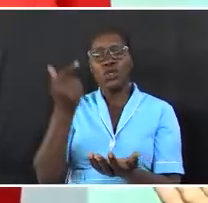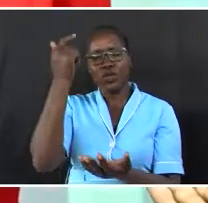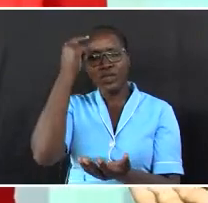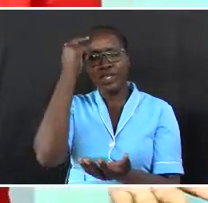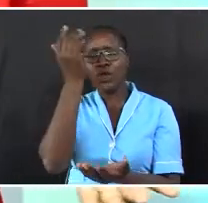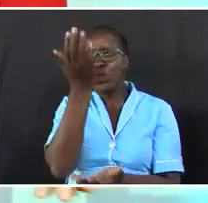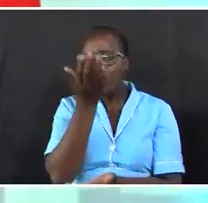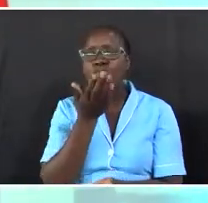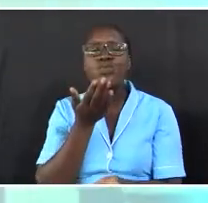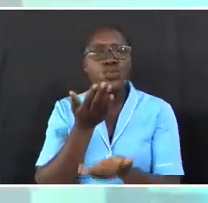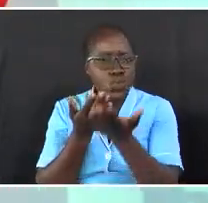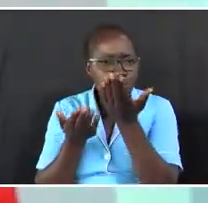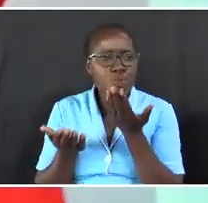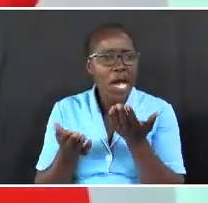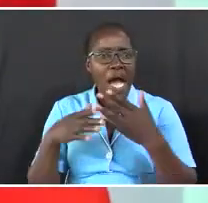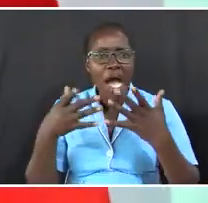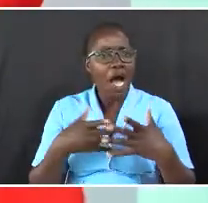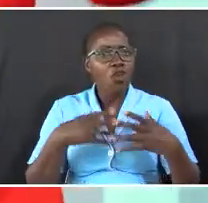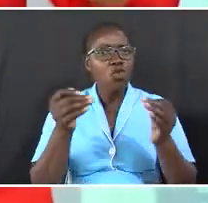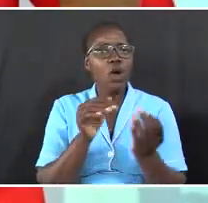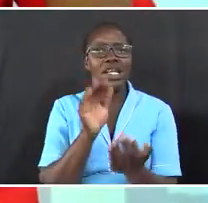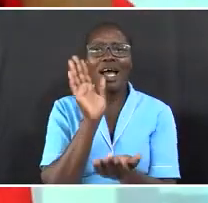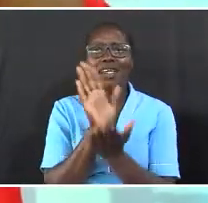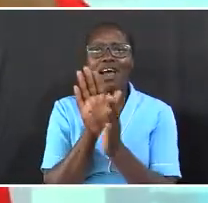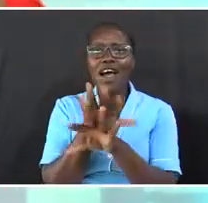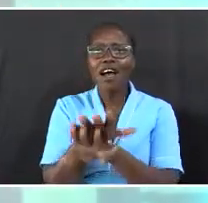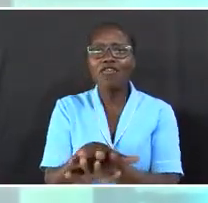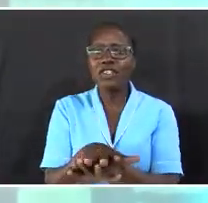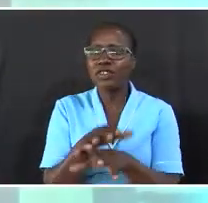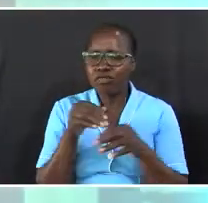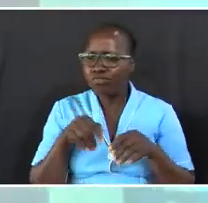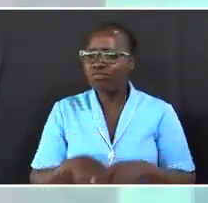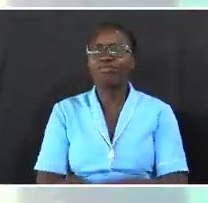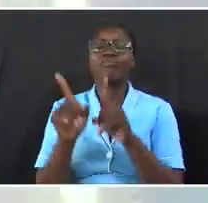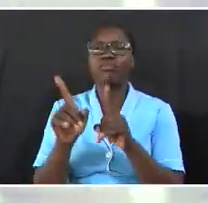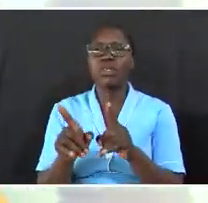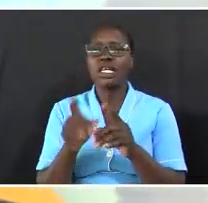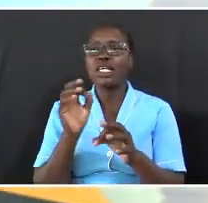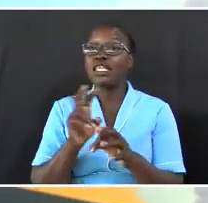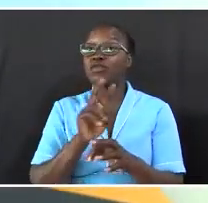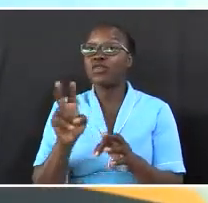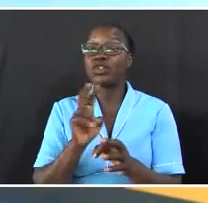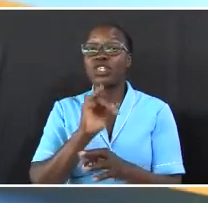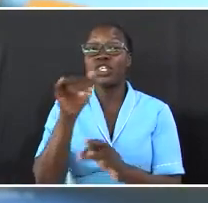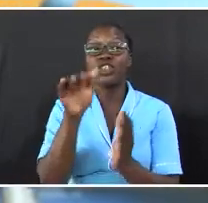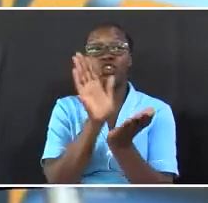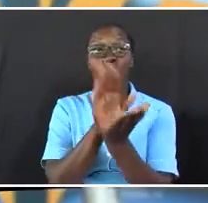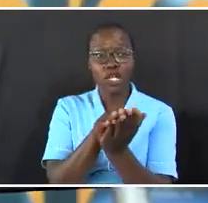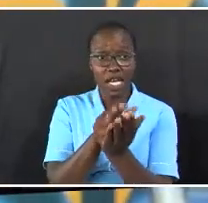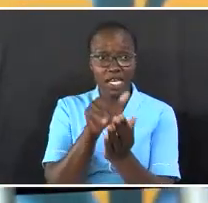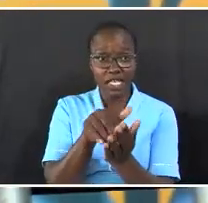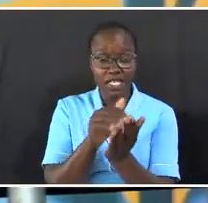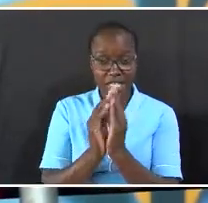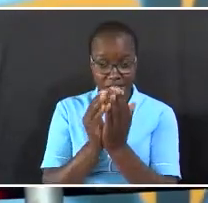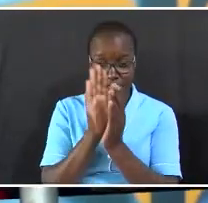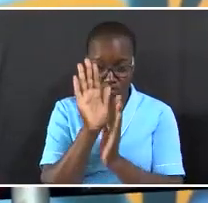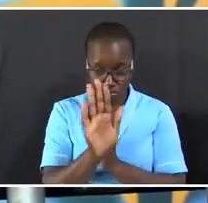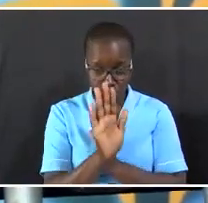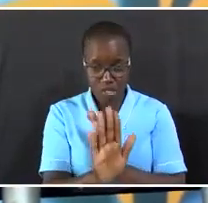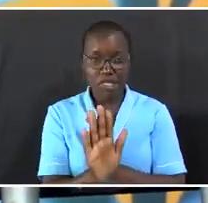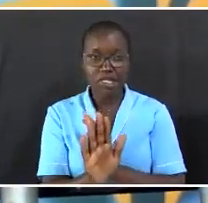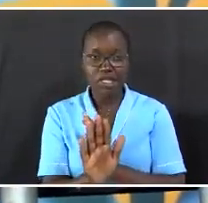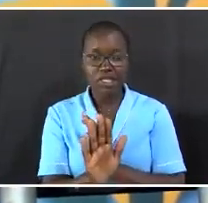it? How can he just go and a fish has gone with him? If you see Jonah in your ship, in your